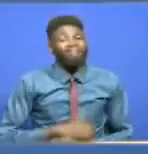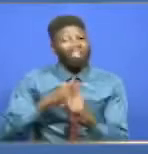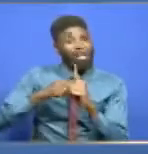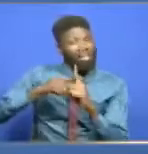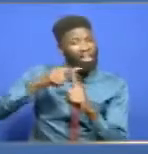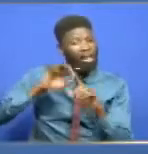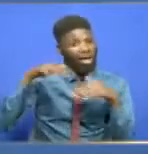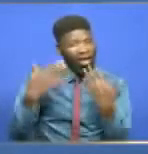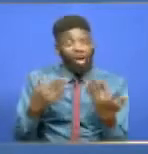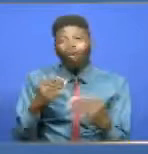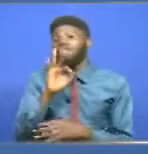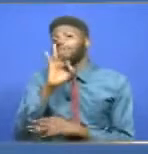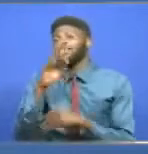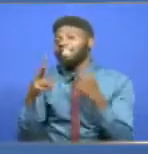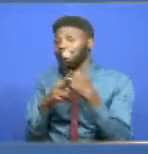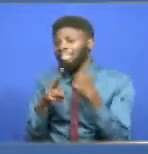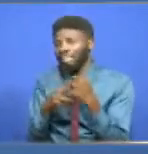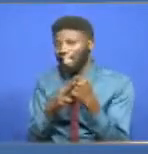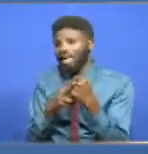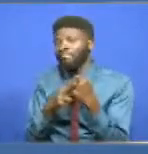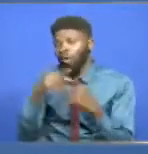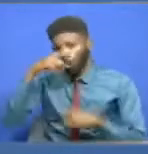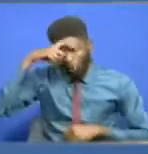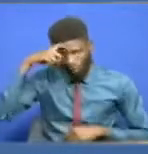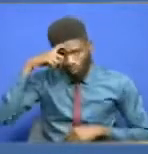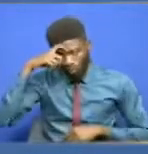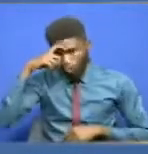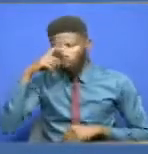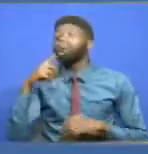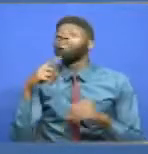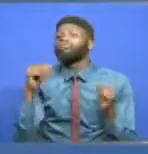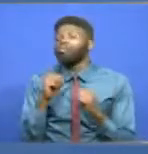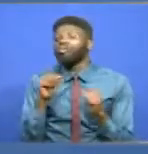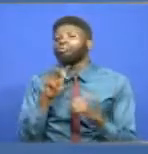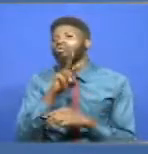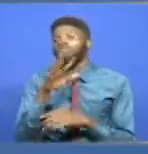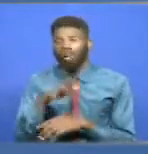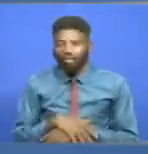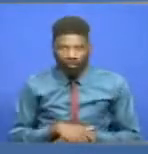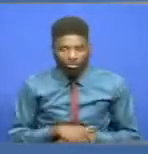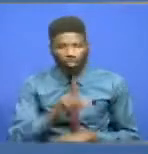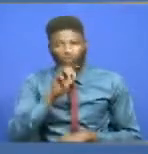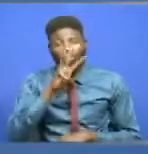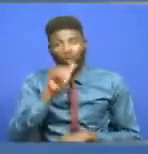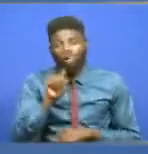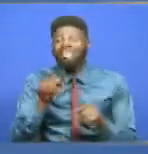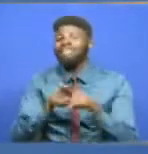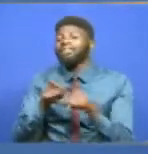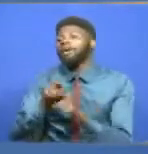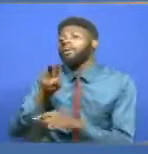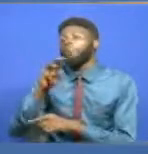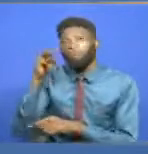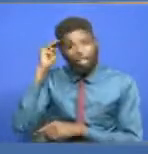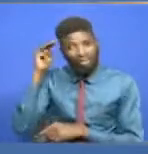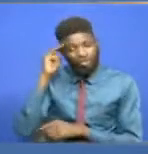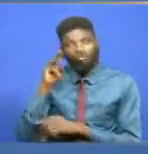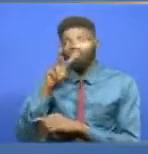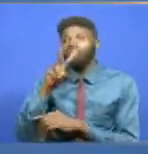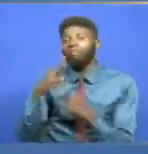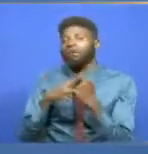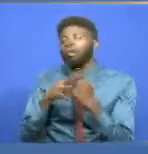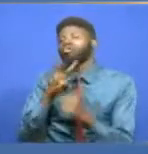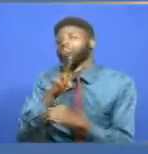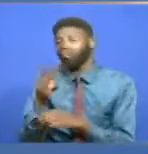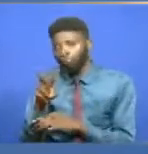be highs of 37 and lows of 25 in Lodwar. Marsabit, highs of 29, lows of 22. Garissa, highs of 36, lows